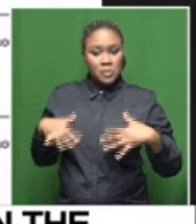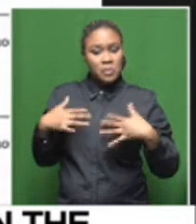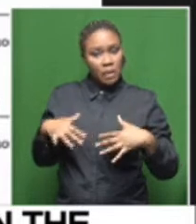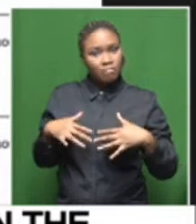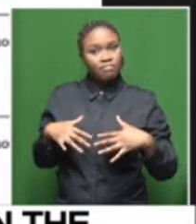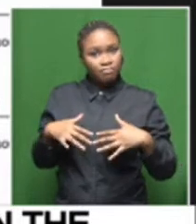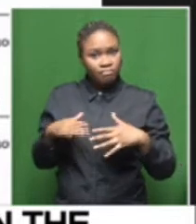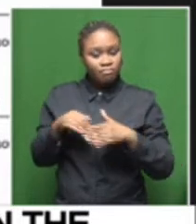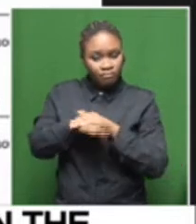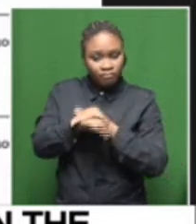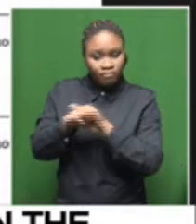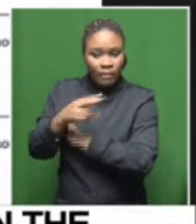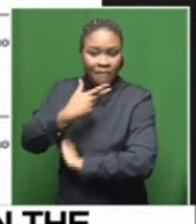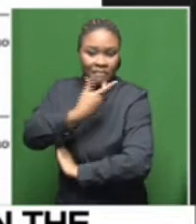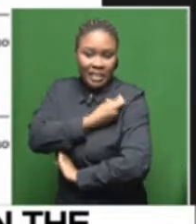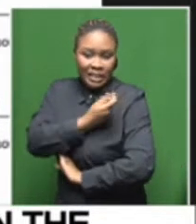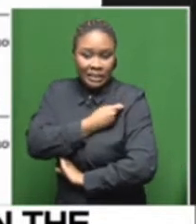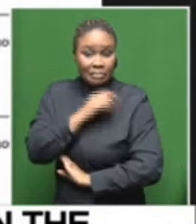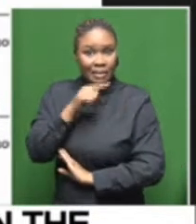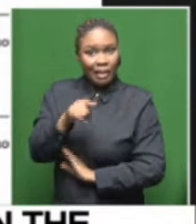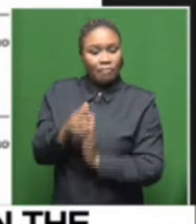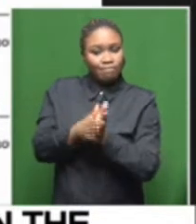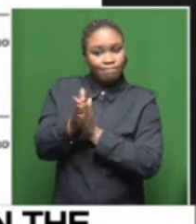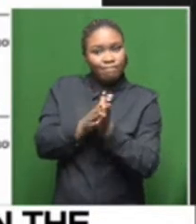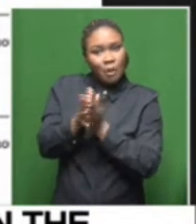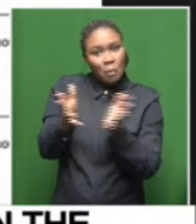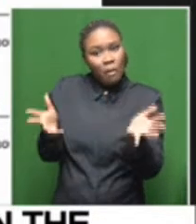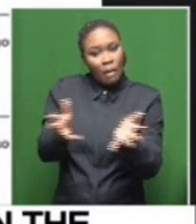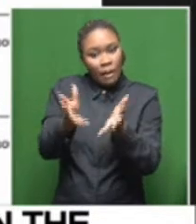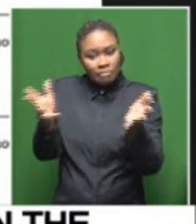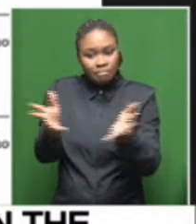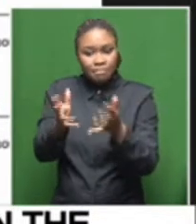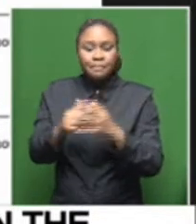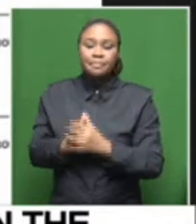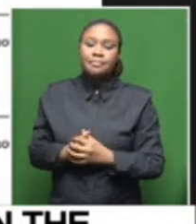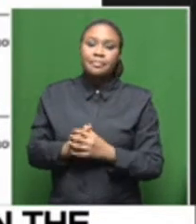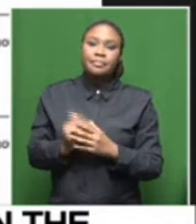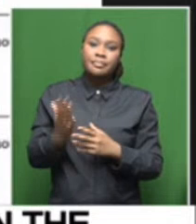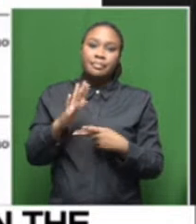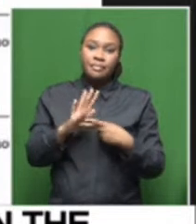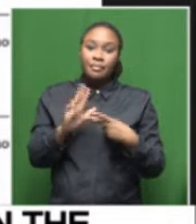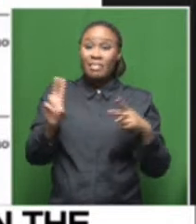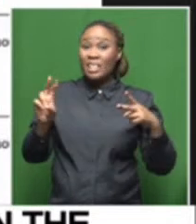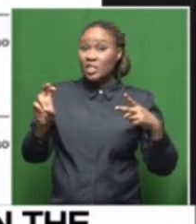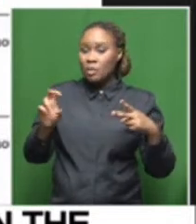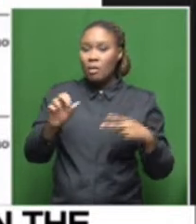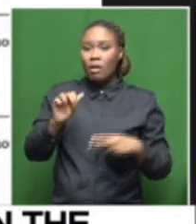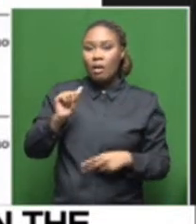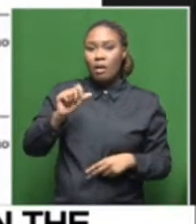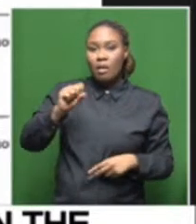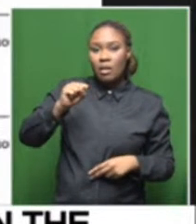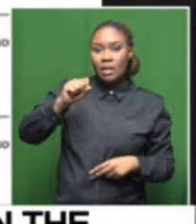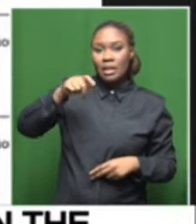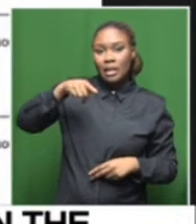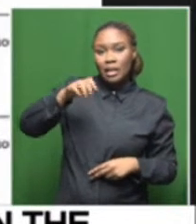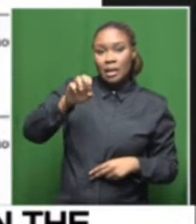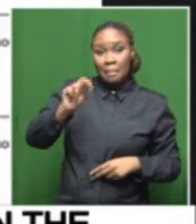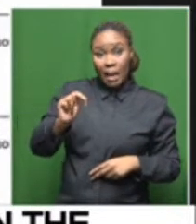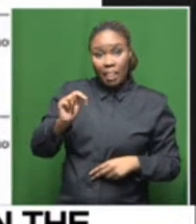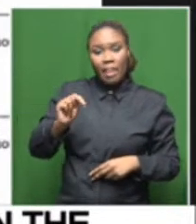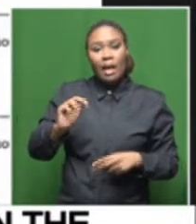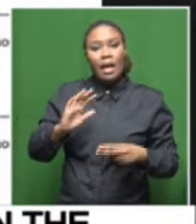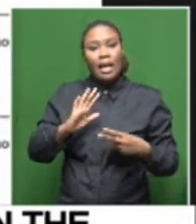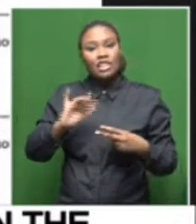of interventions which we are working on. The issue of Aspen and Johnson & Johnson, the details can only